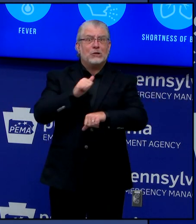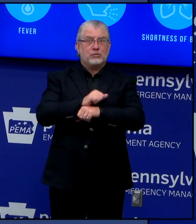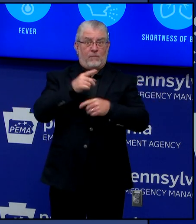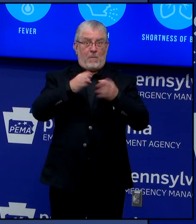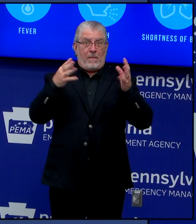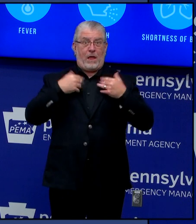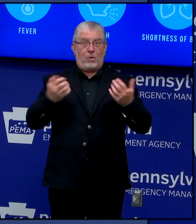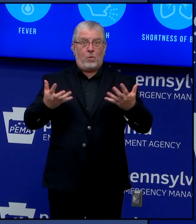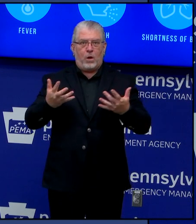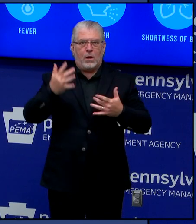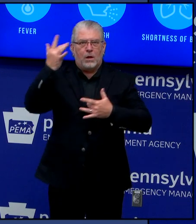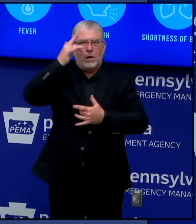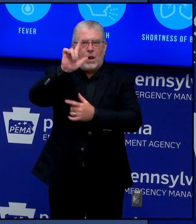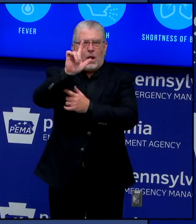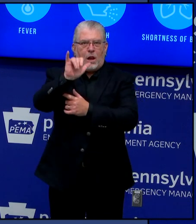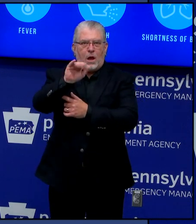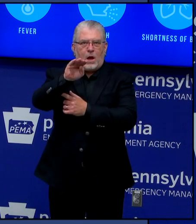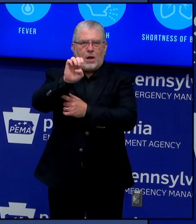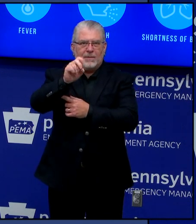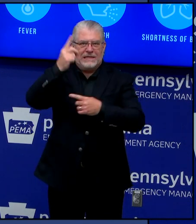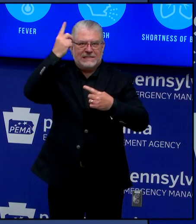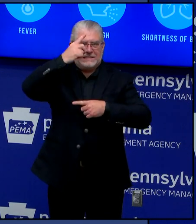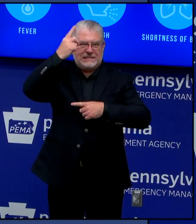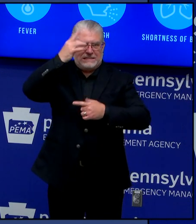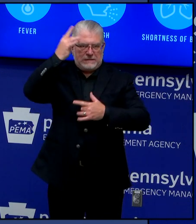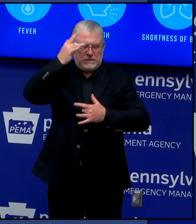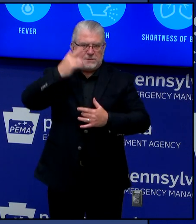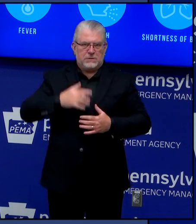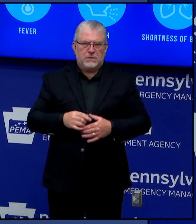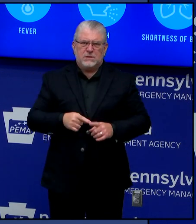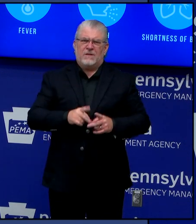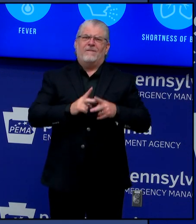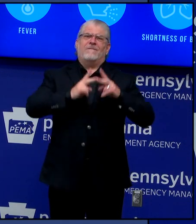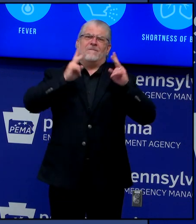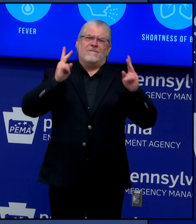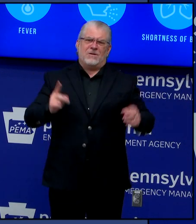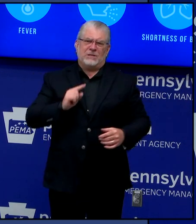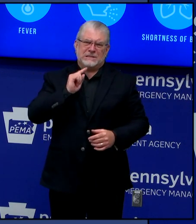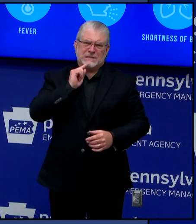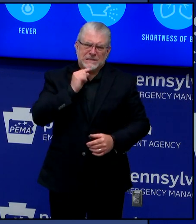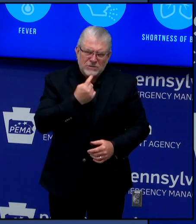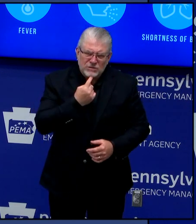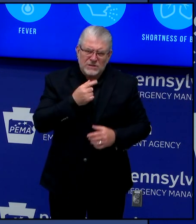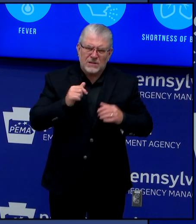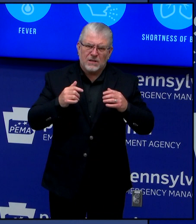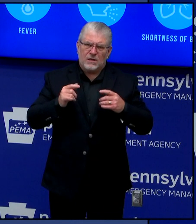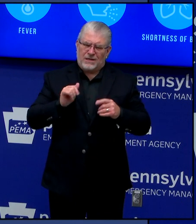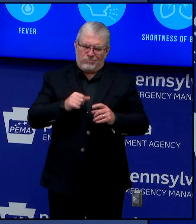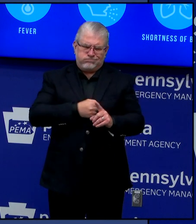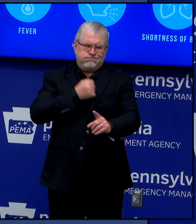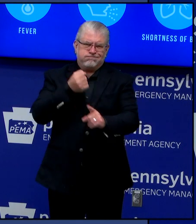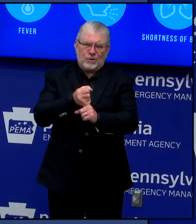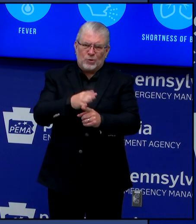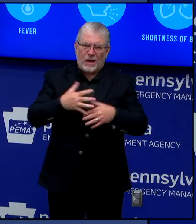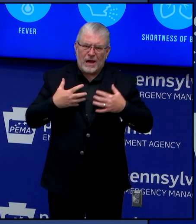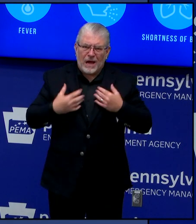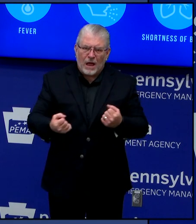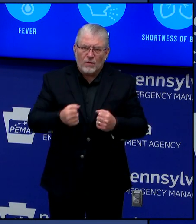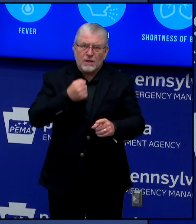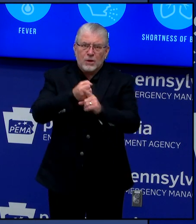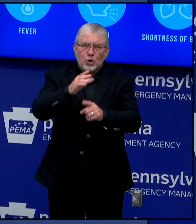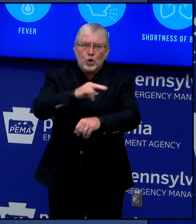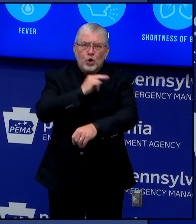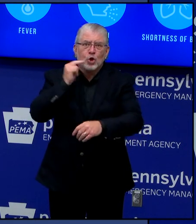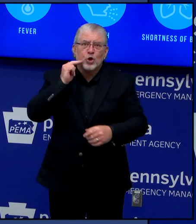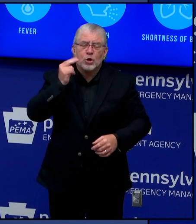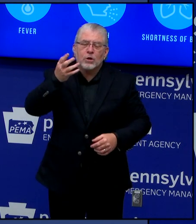Lyme disease is a serious health issue that can impact your overall health. It can affect the heart, the nervous system, and the joints, and it can lead